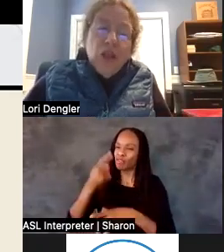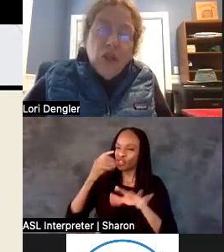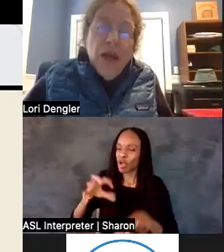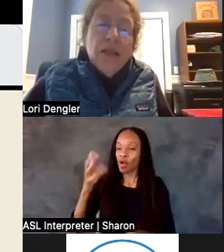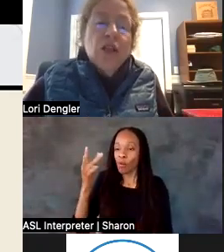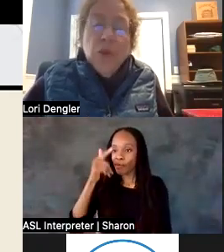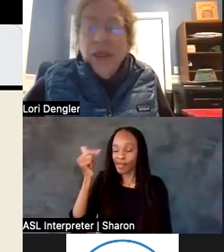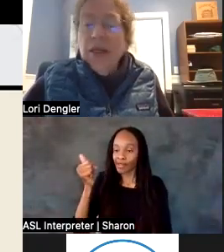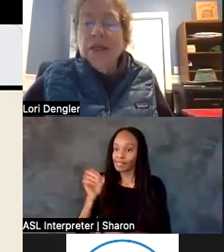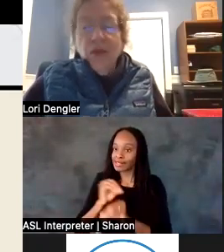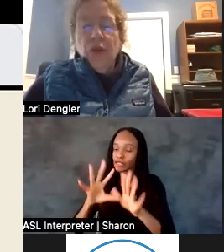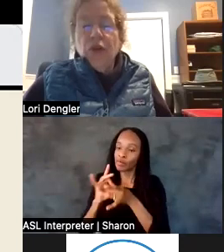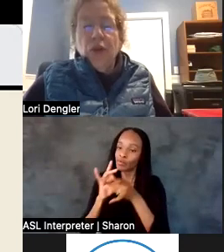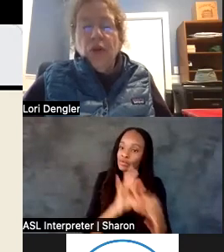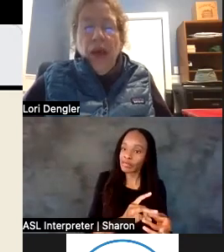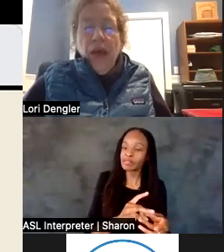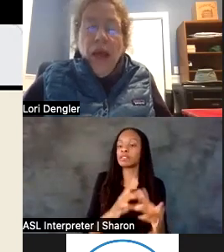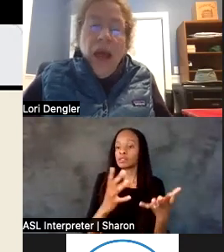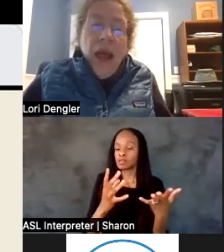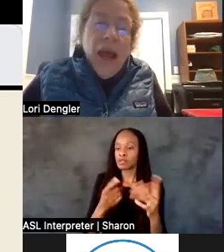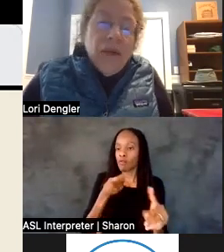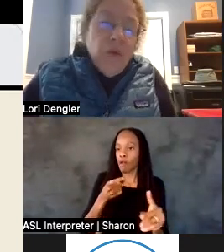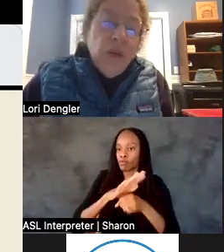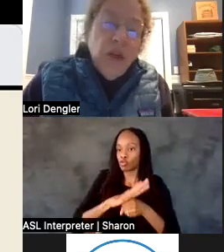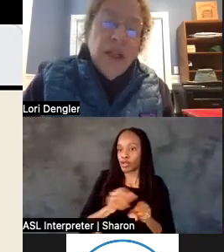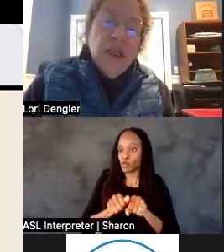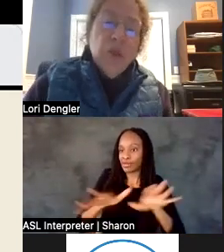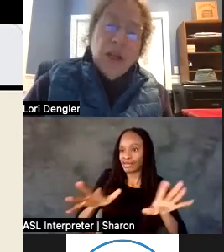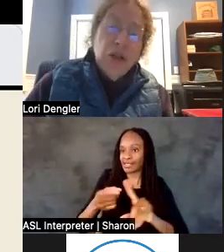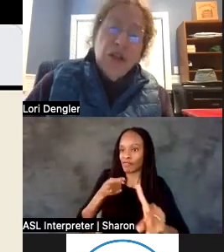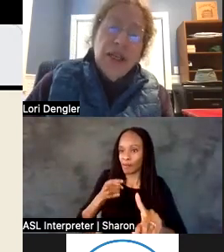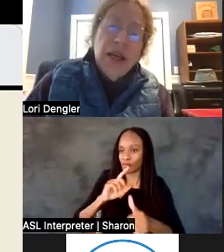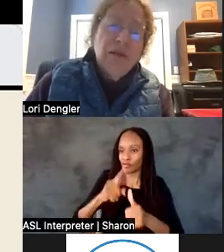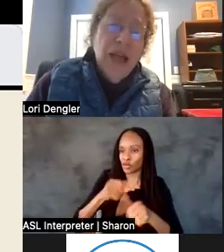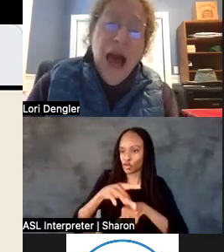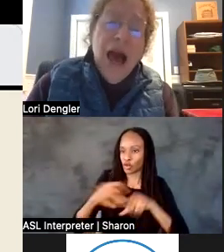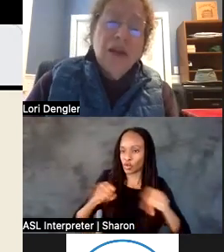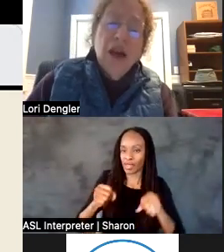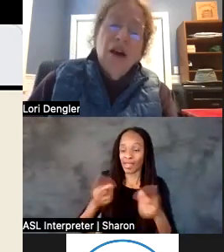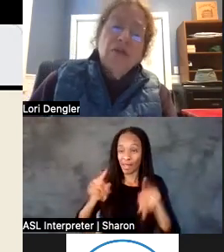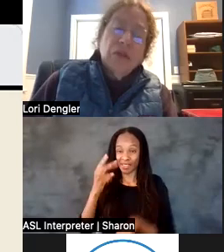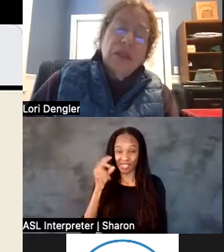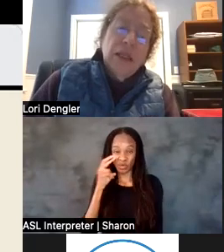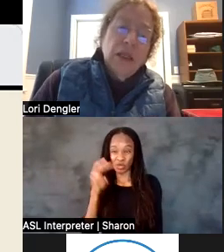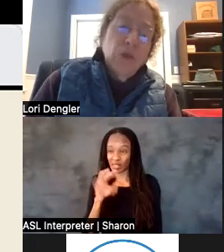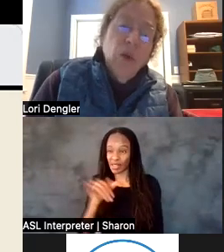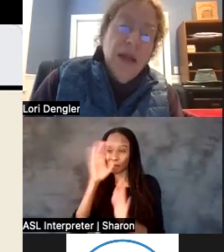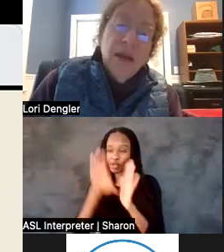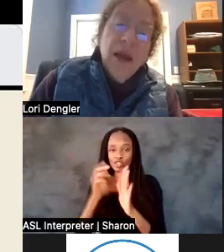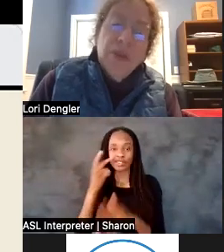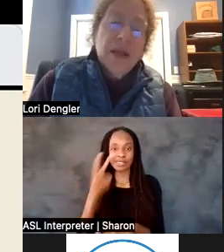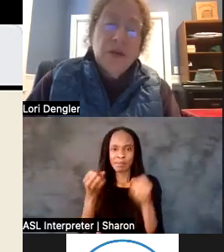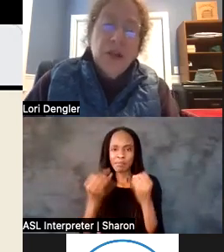to the stresses released in the first earthquake. And when you look at this picture, you see a lot of little